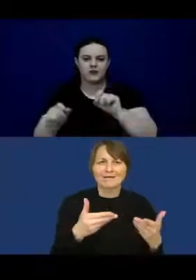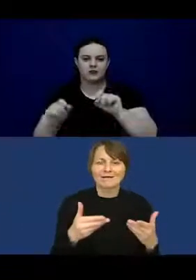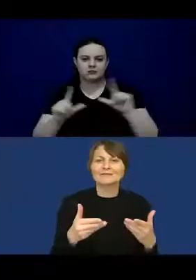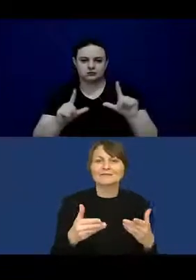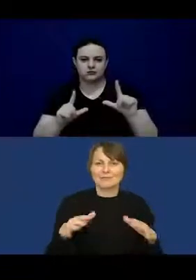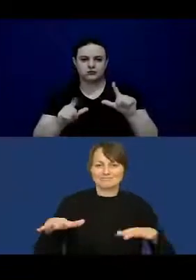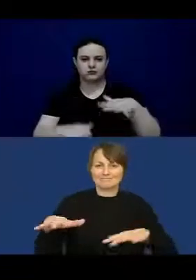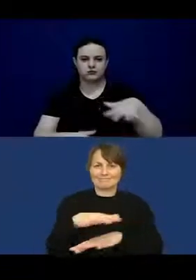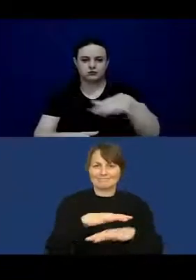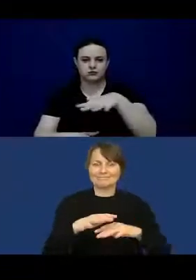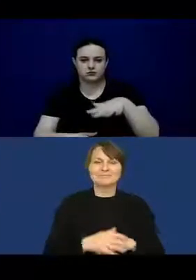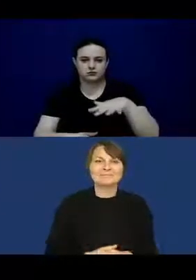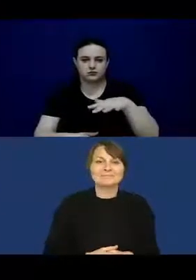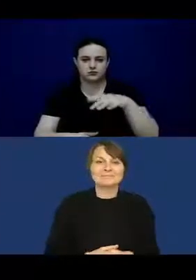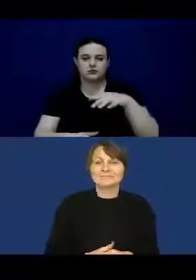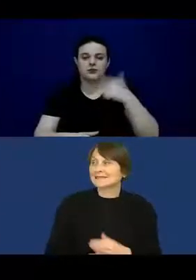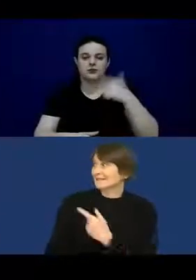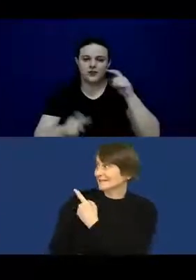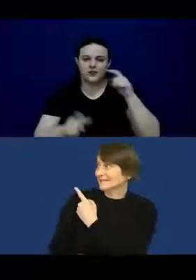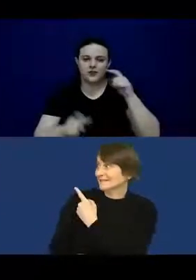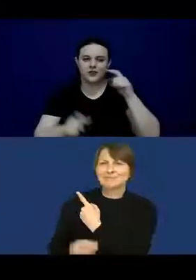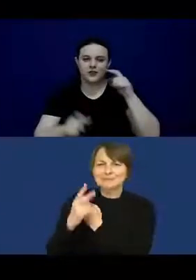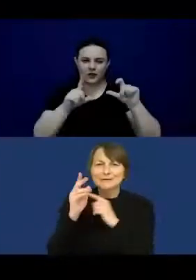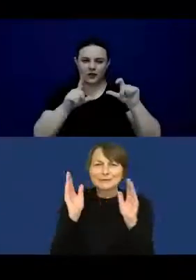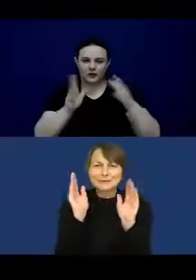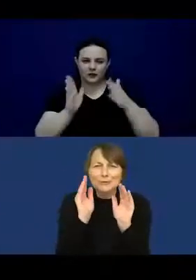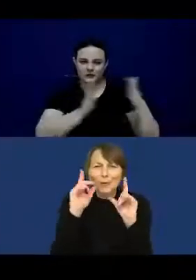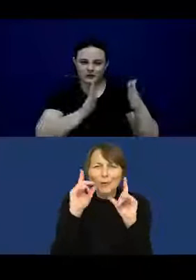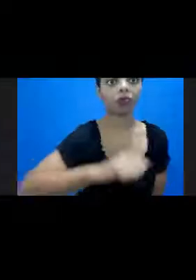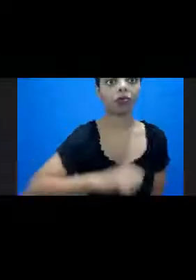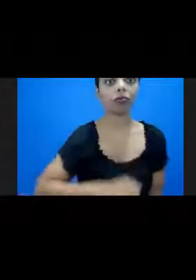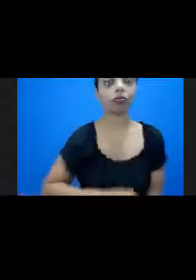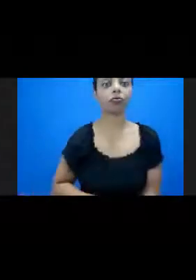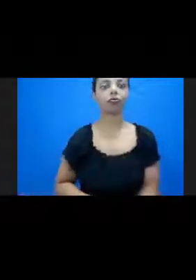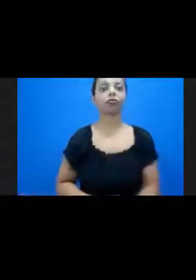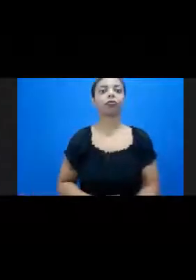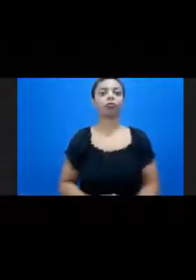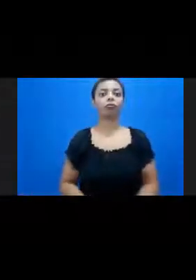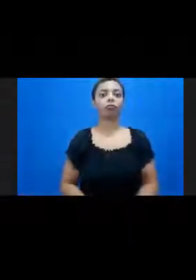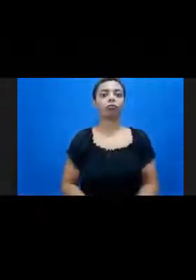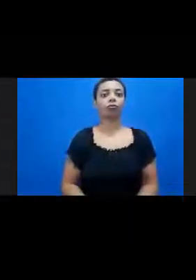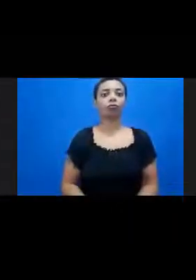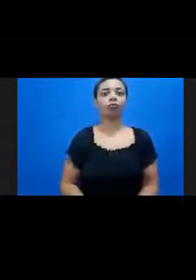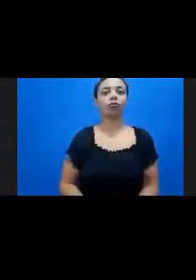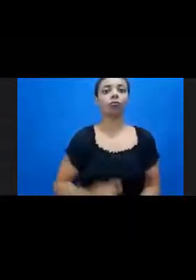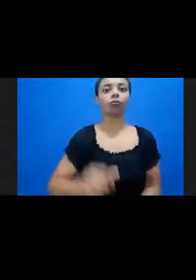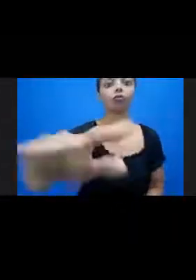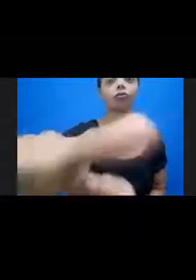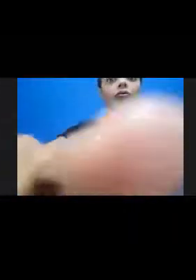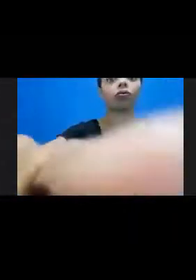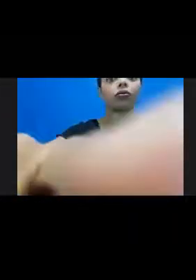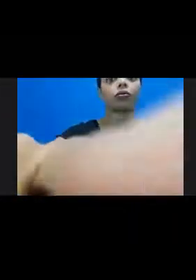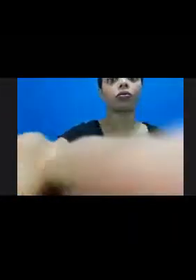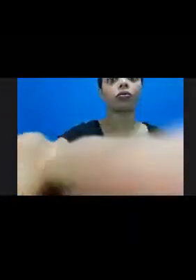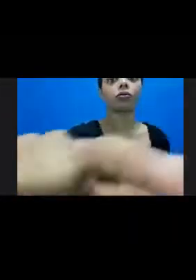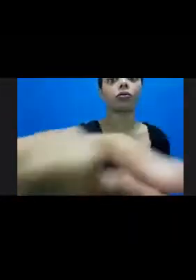You can see at the top right here, there is a little picture of an eye beacon. It's about 4 centimeters long. And the idea is that by